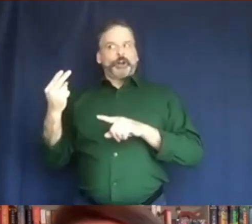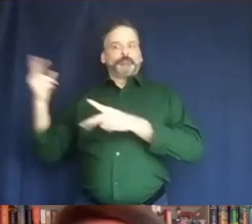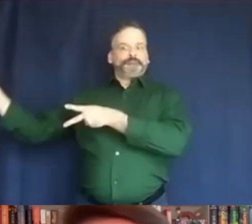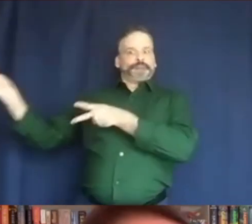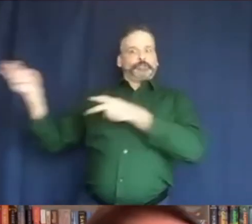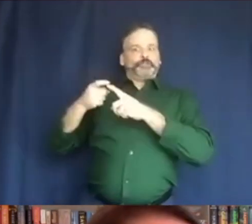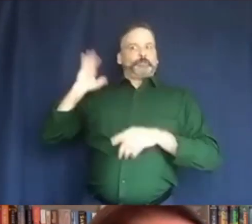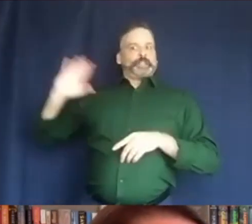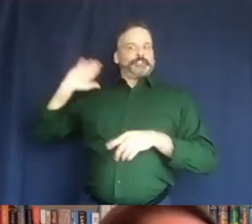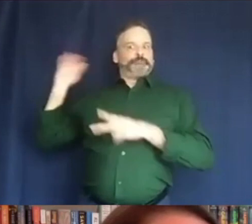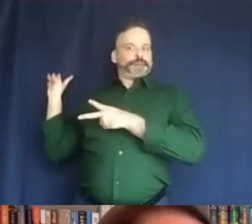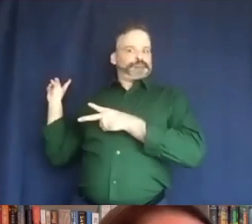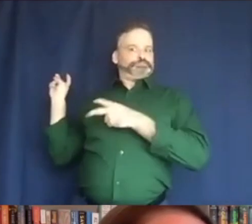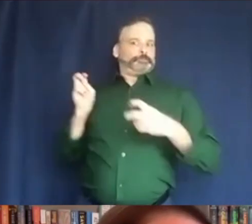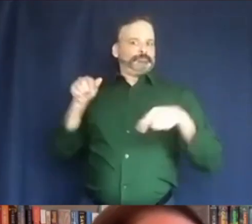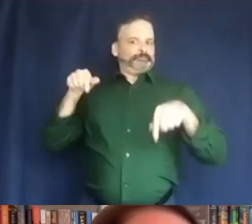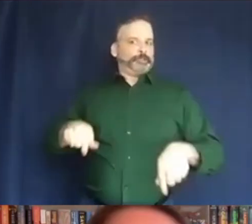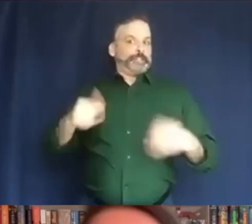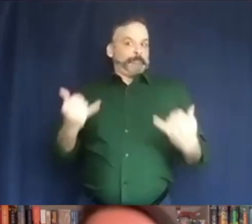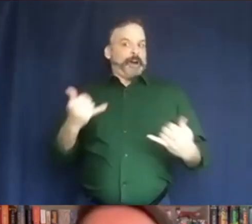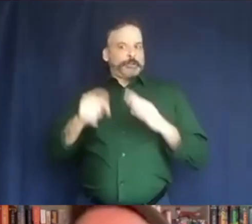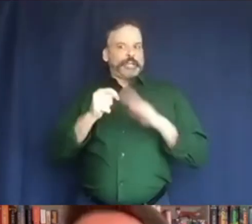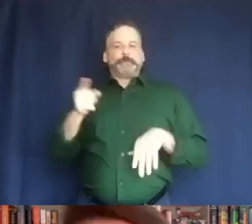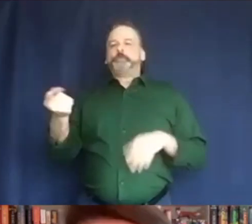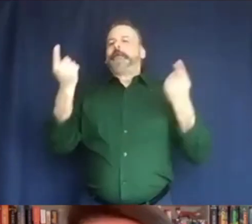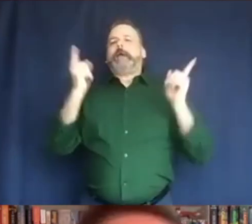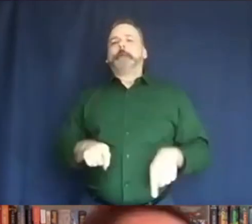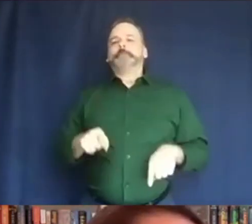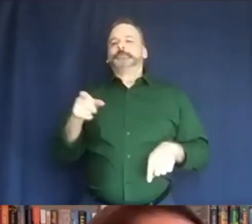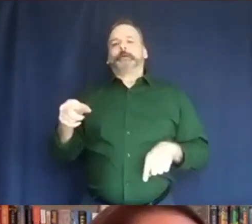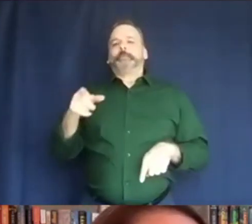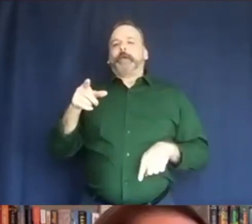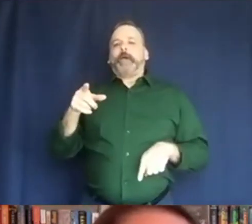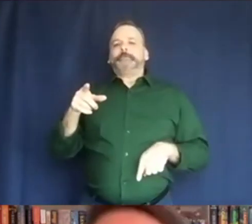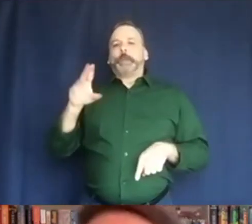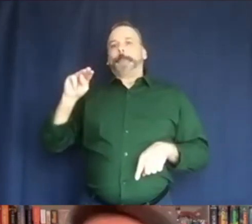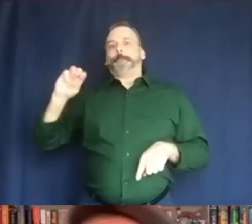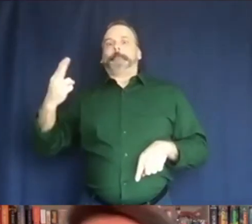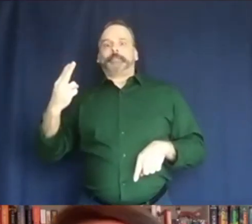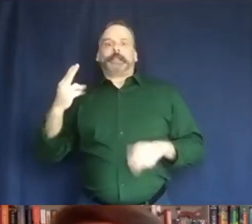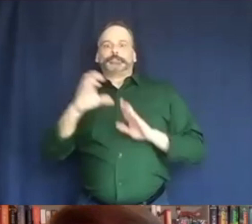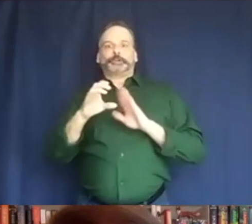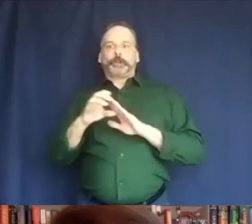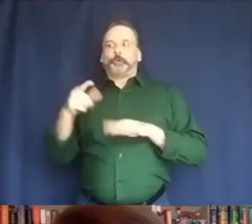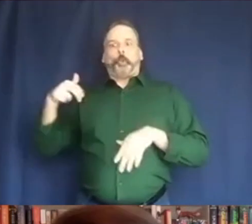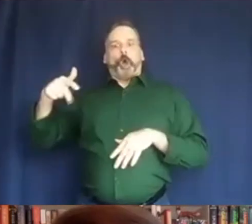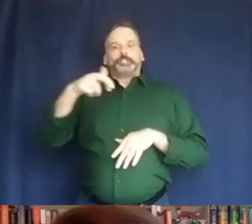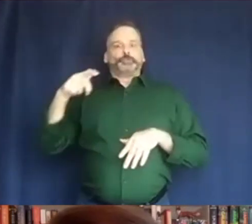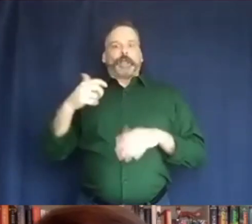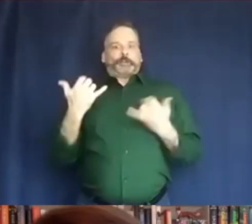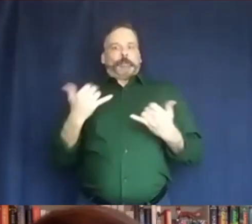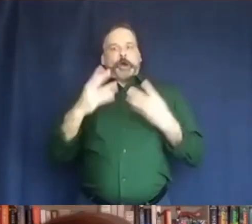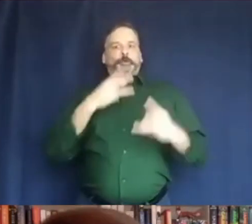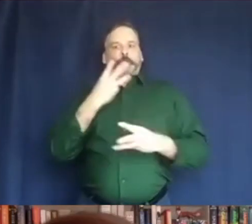that tension of a mythological person walking around in the modern world or meeting with modern